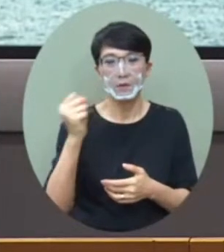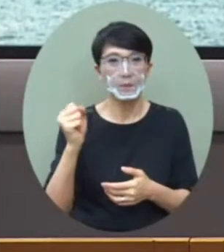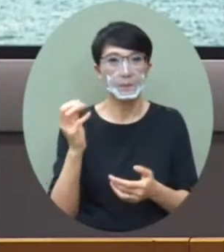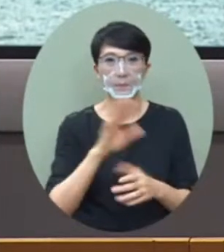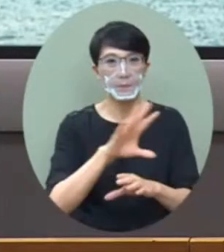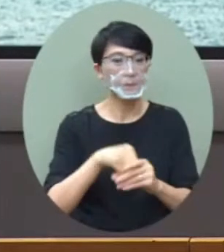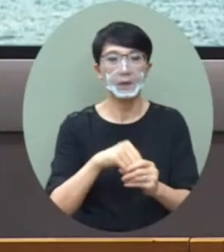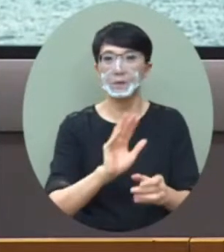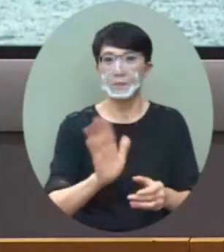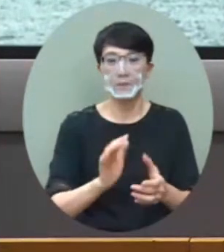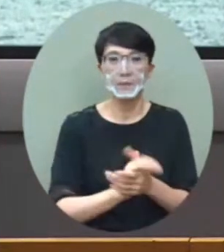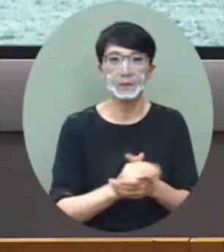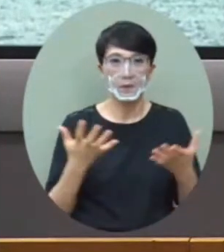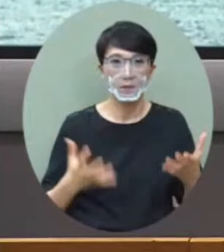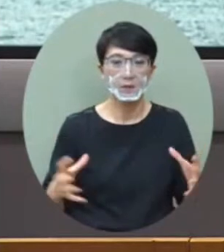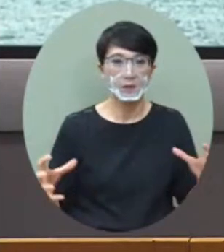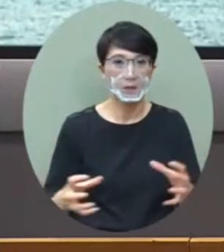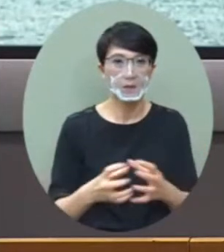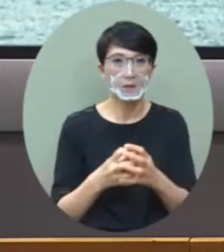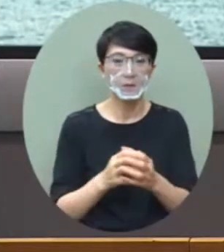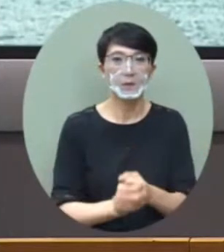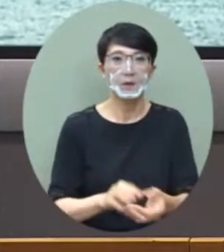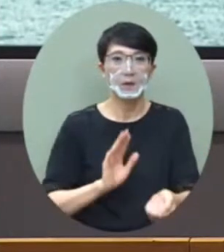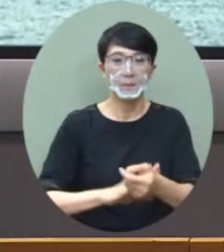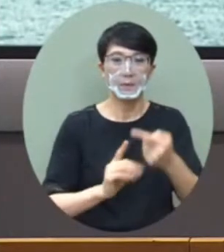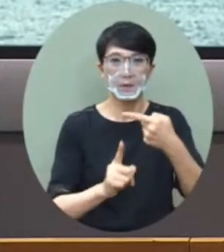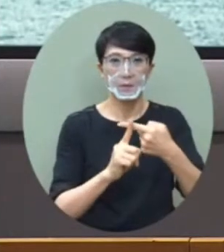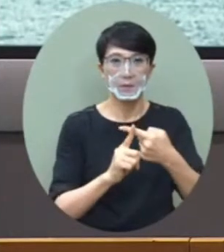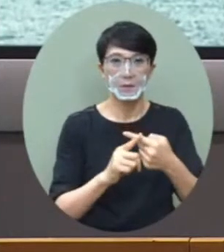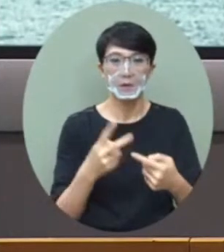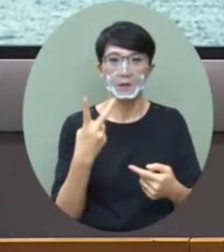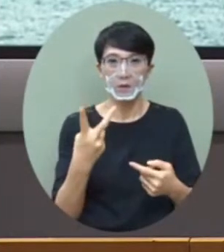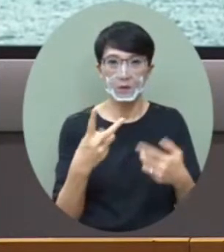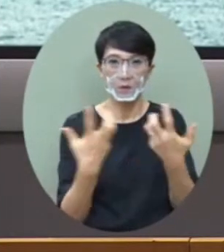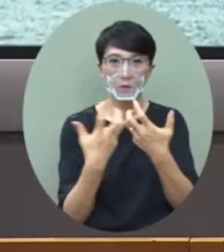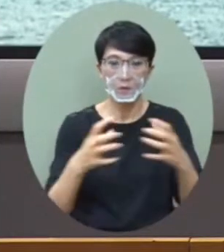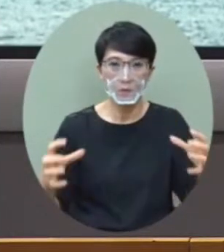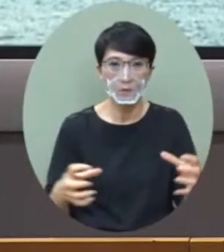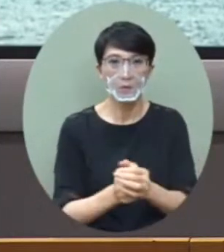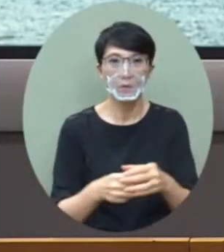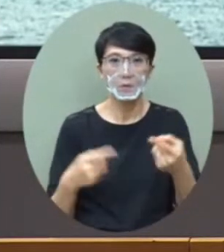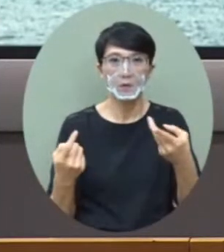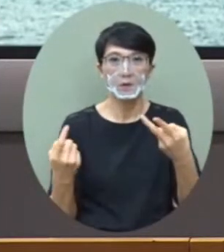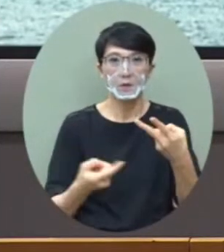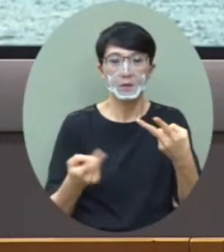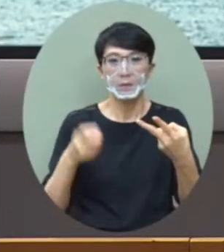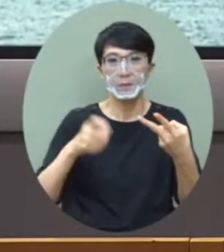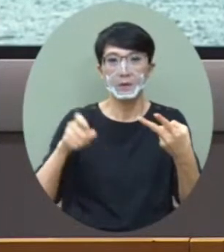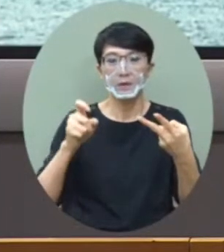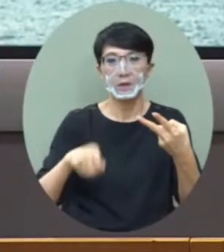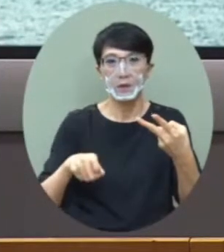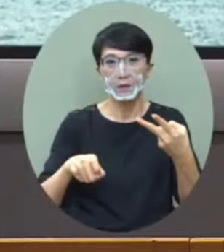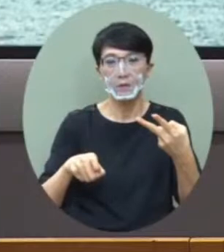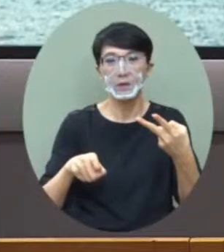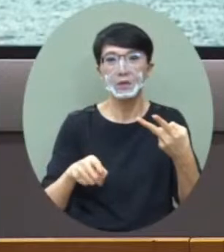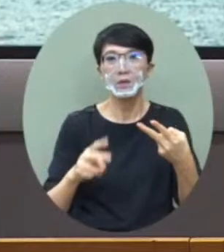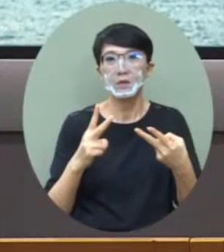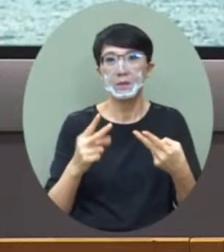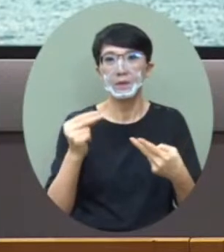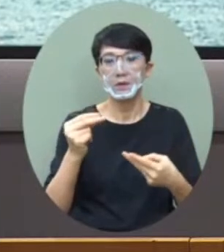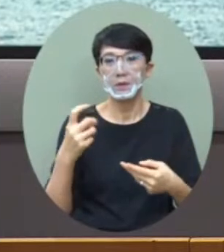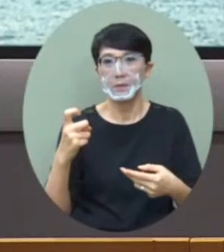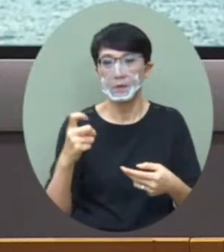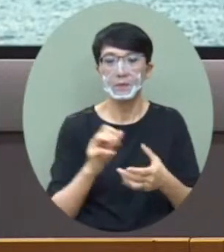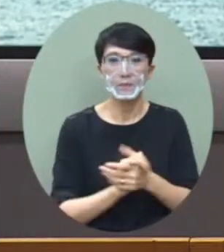180,390 cases reported by Dr. Choi. The two systems add up to